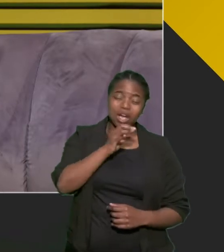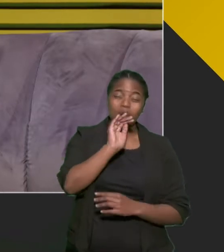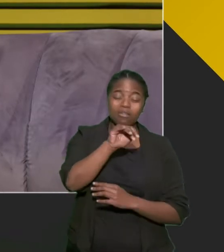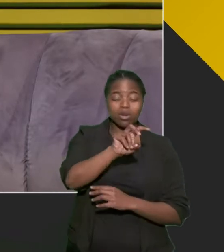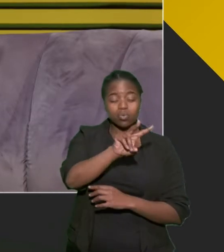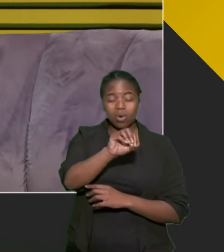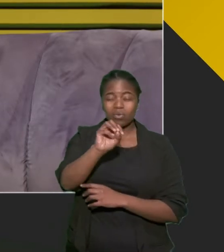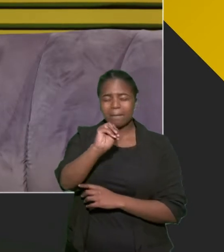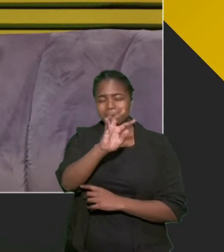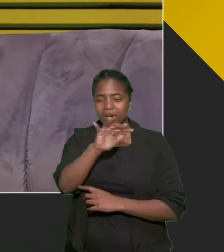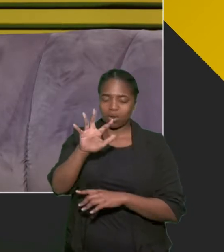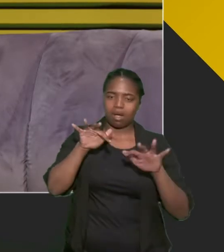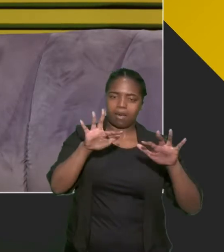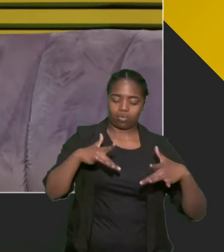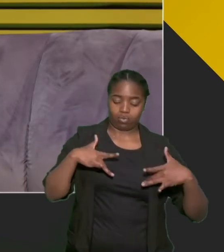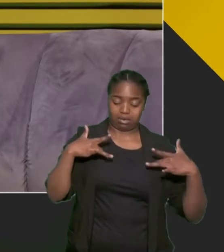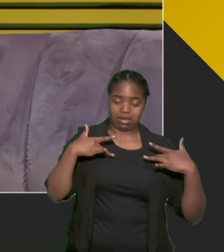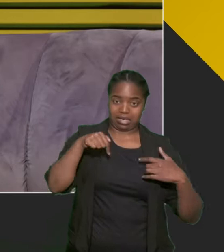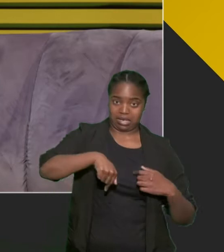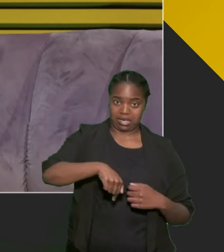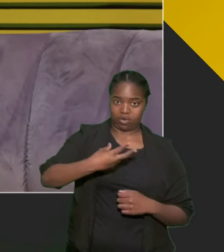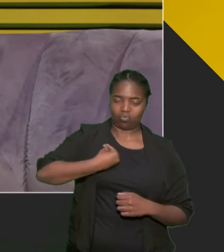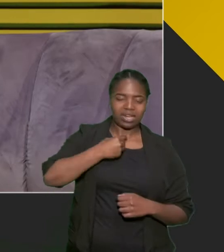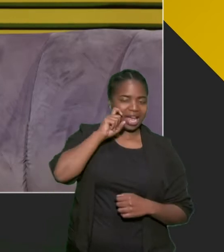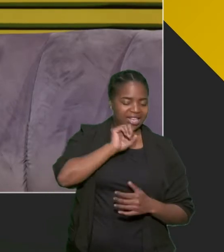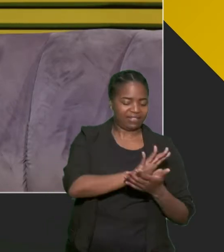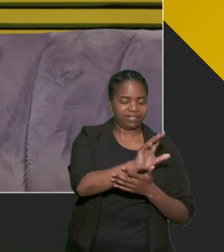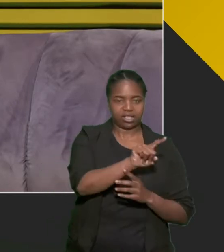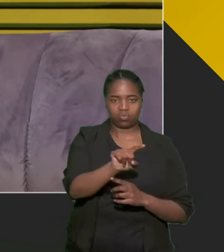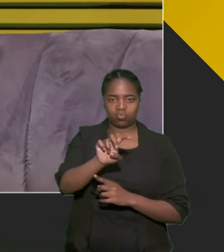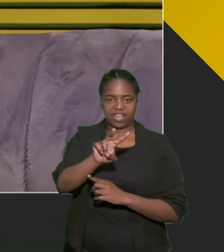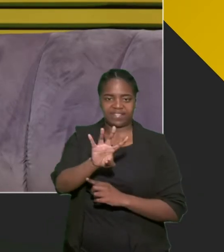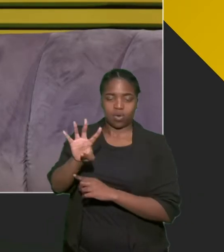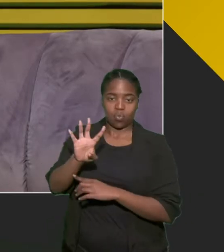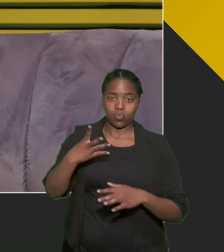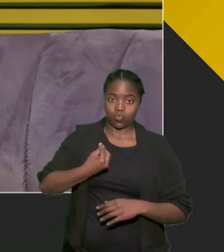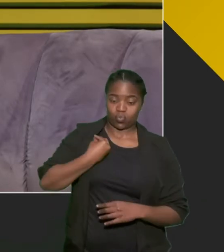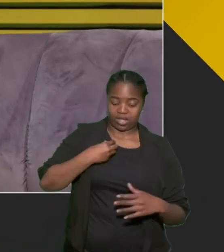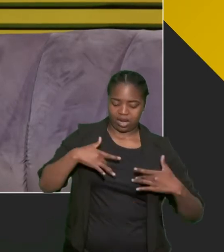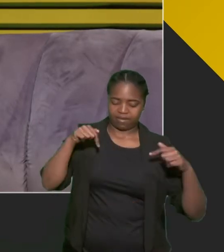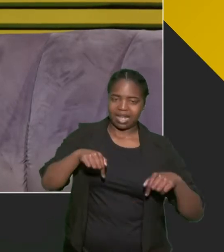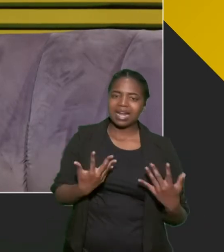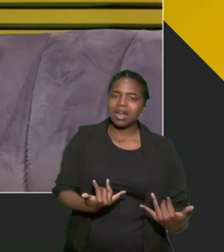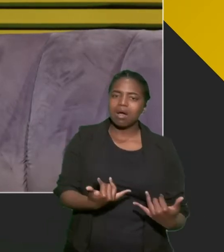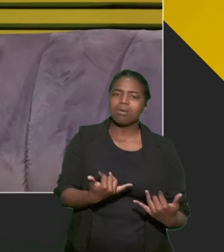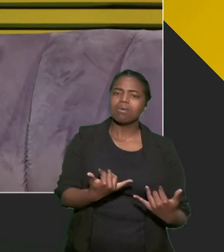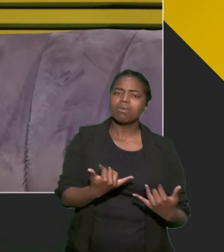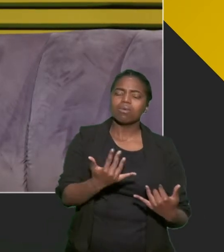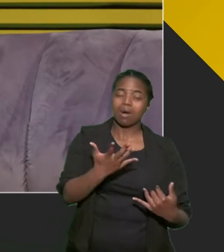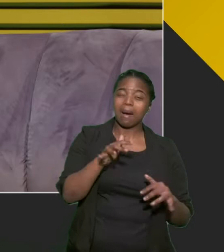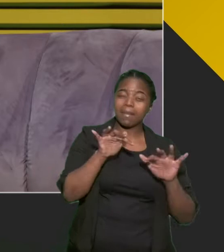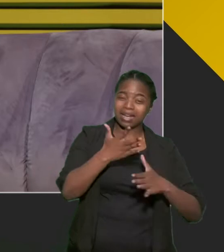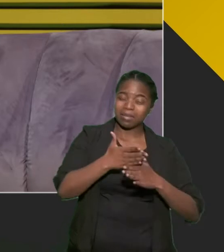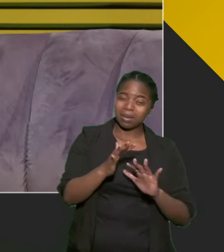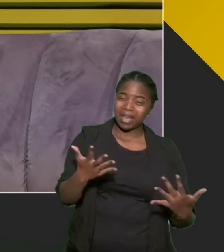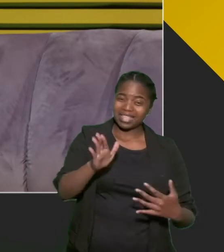200 million living on the African continent are between the ages of 15 and 24. Now, this accounts for 60% of the unemployment